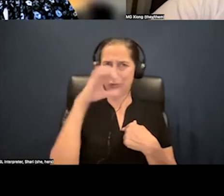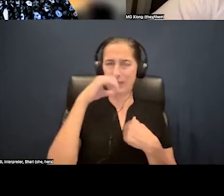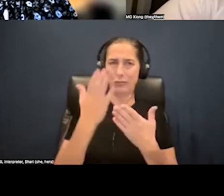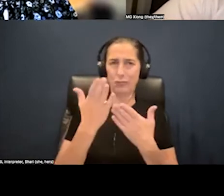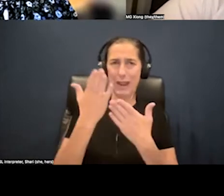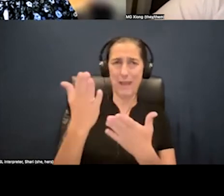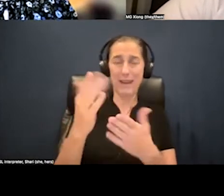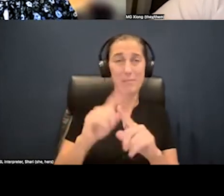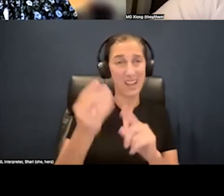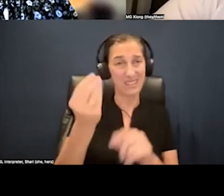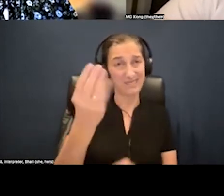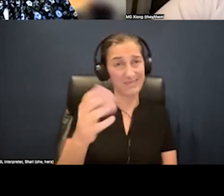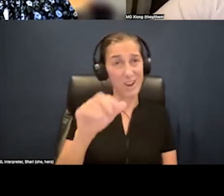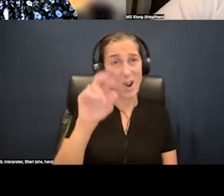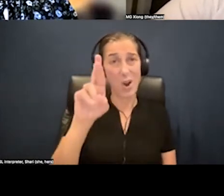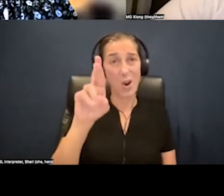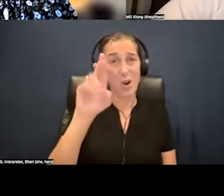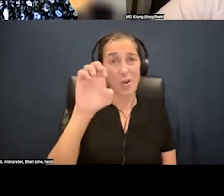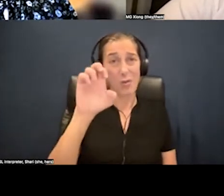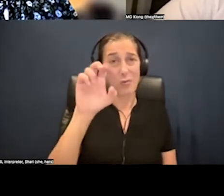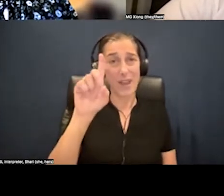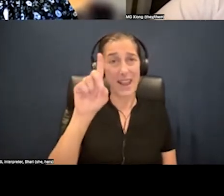Reddit.com has